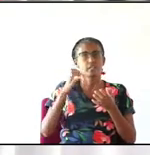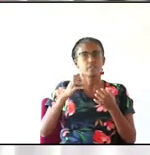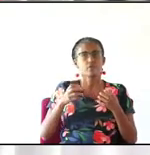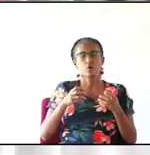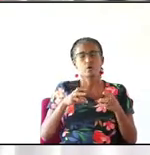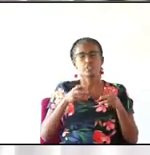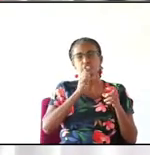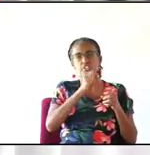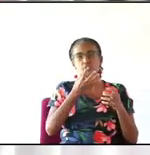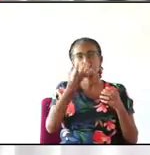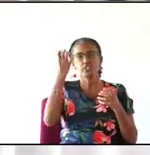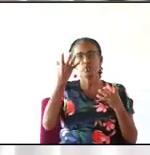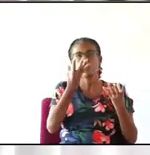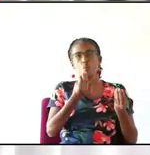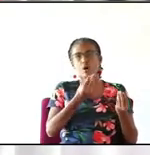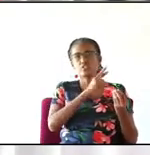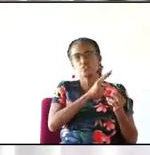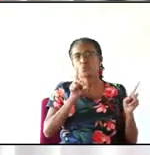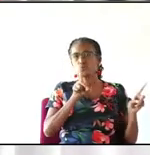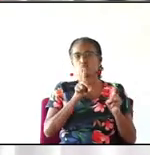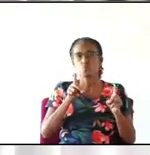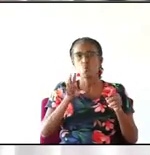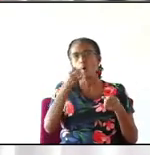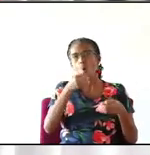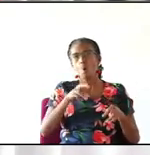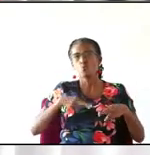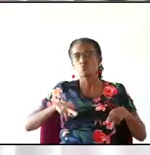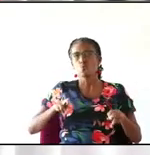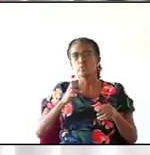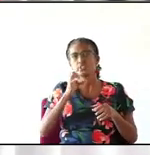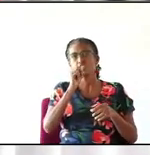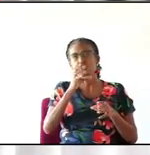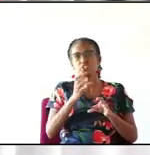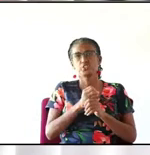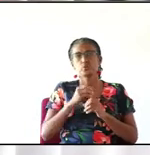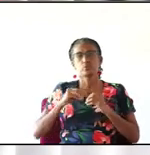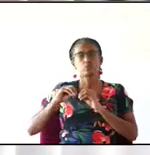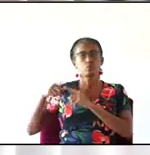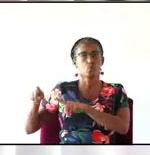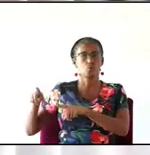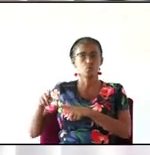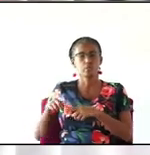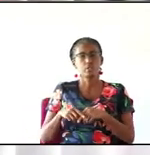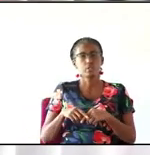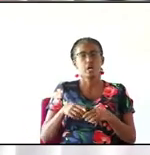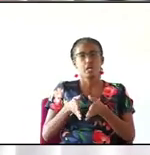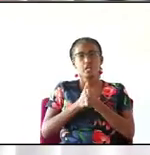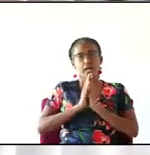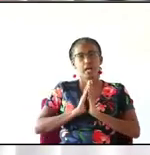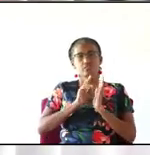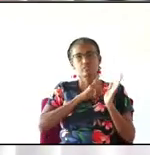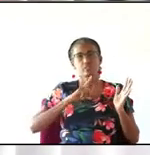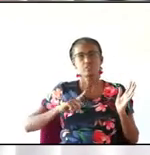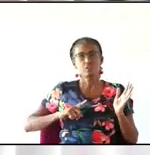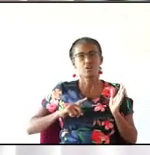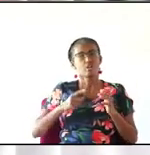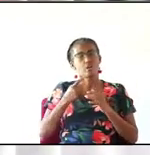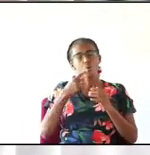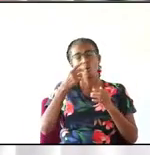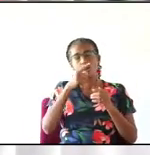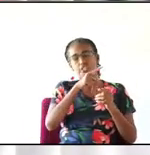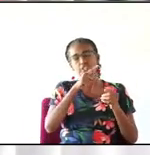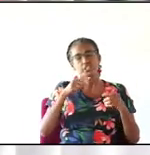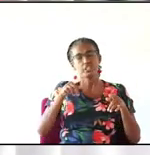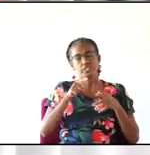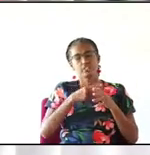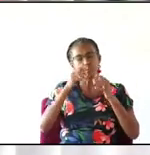take, I asked the Lord to just guide it. And I went into all the decisions believing that whatever it is, that God was in